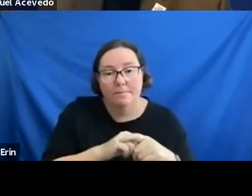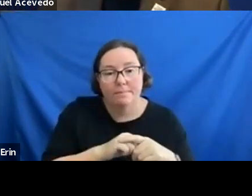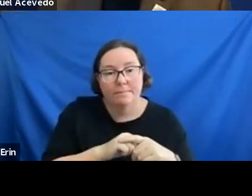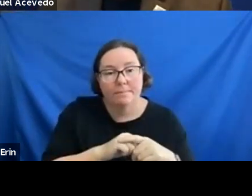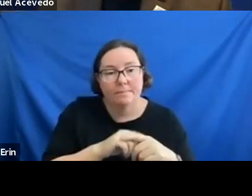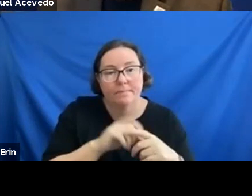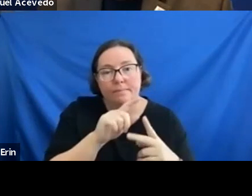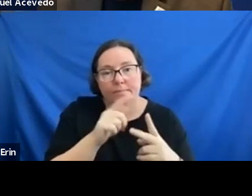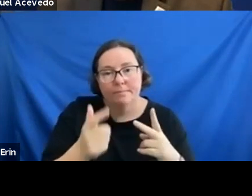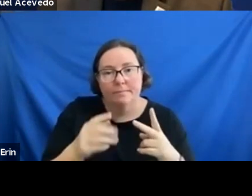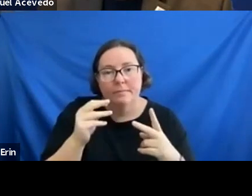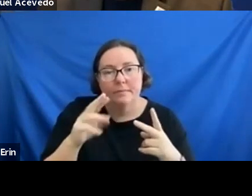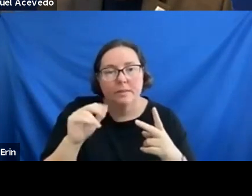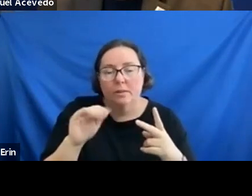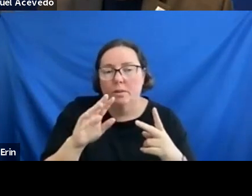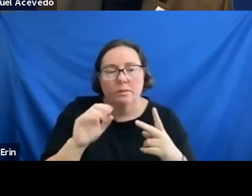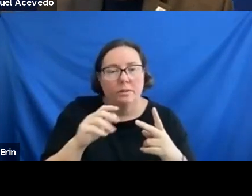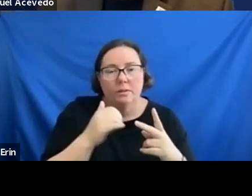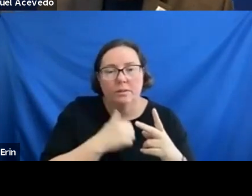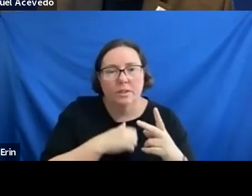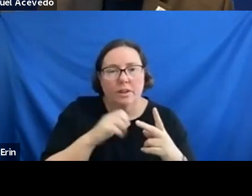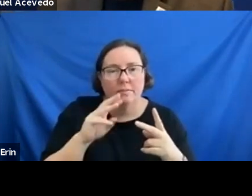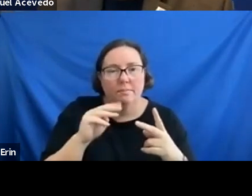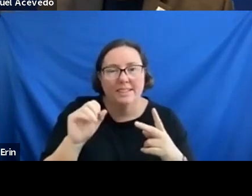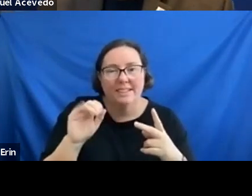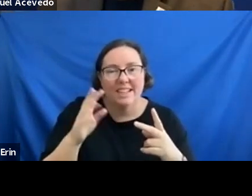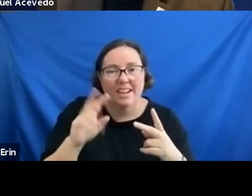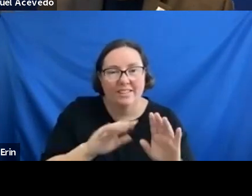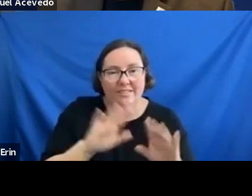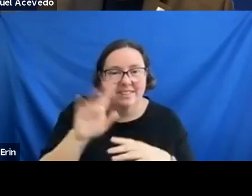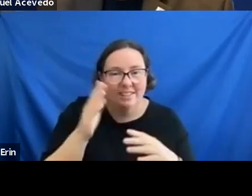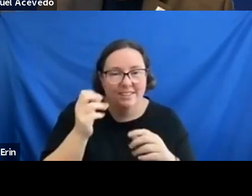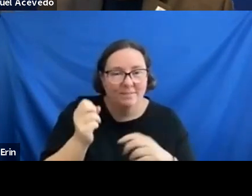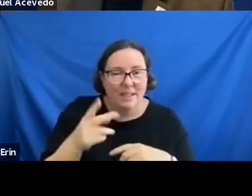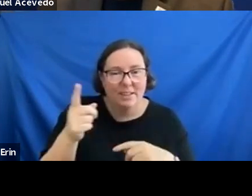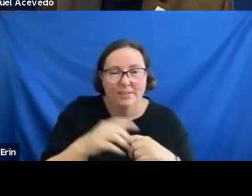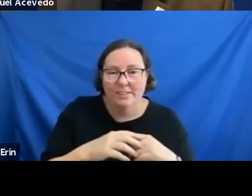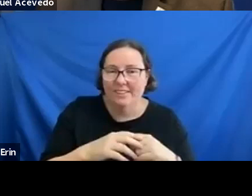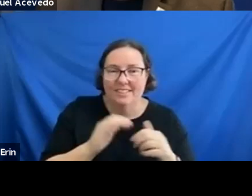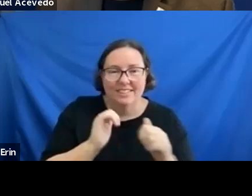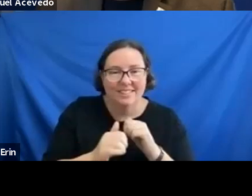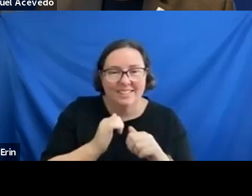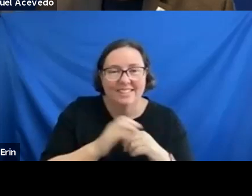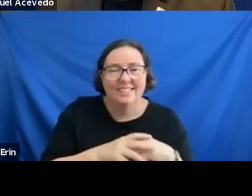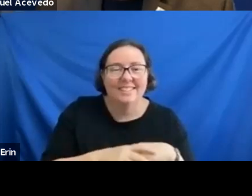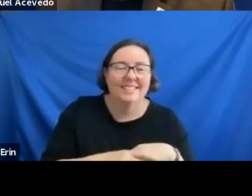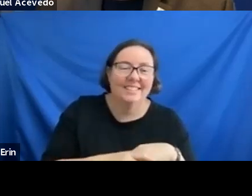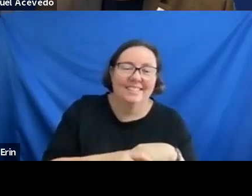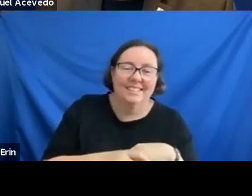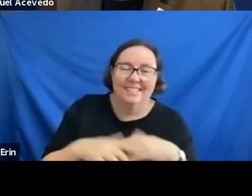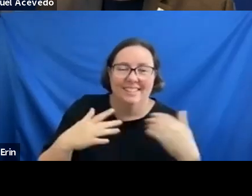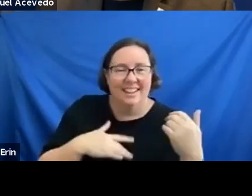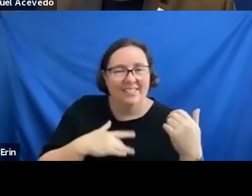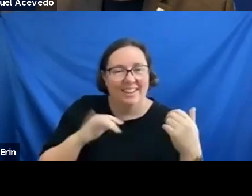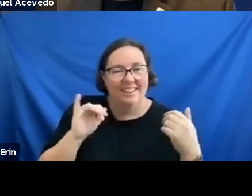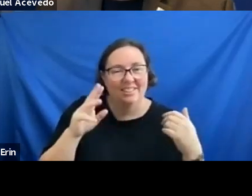Mr. Acevedo. Oh, actually, I think Ms. Skerritt got up right before. I felt like Jeopardy there for a minute.